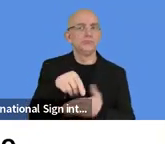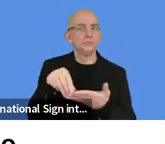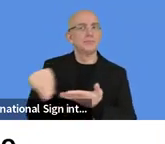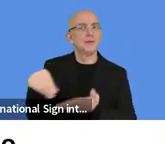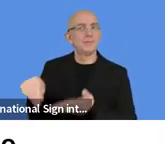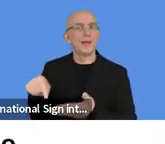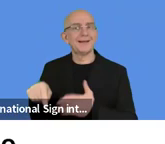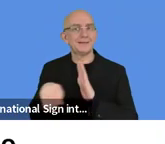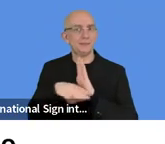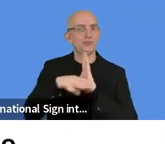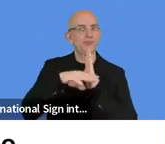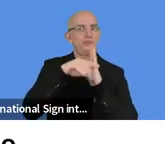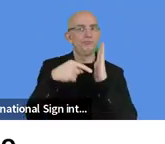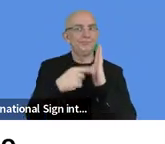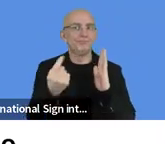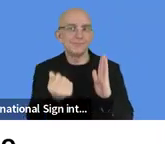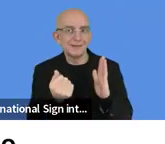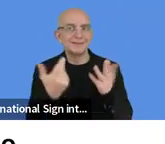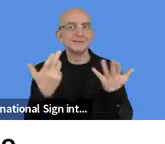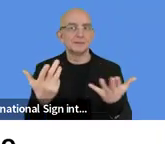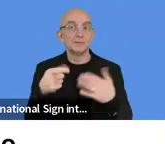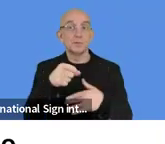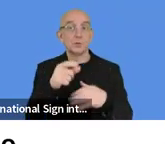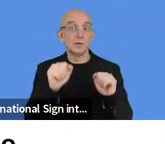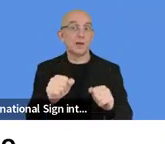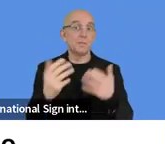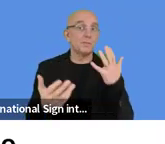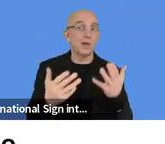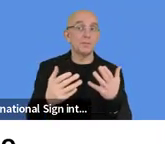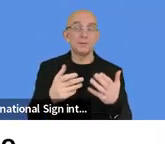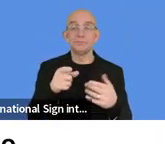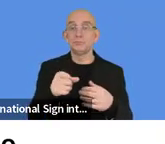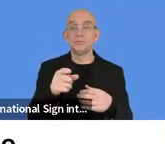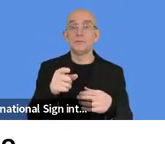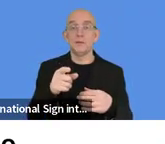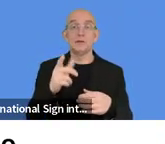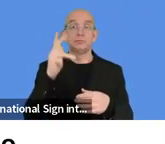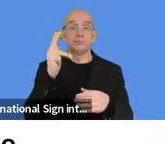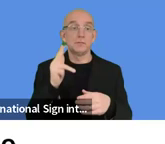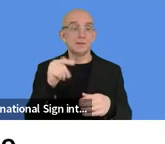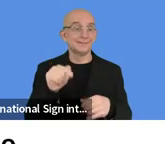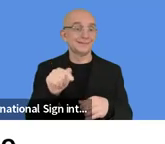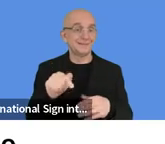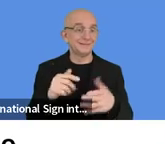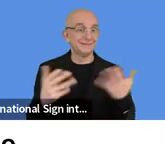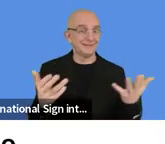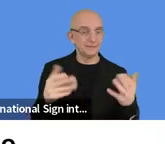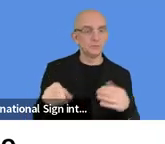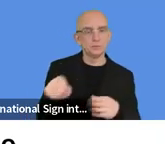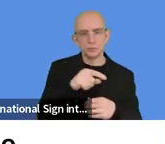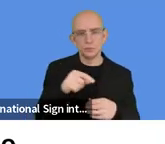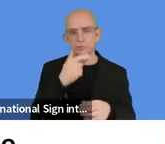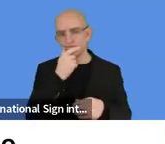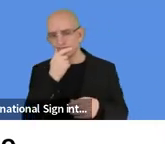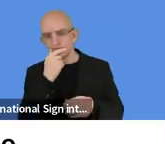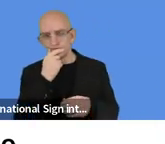with V, verify your impact. If you can verify it, if you can showcase your impact, you'll be able to show a client or a customer how you have solved